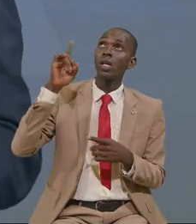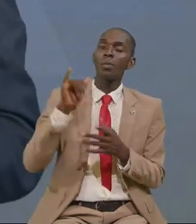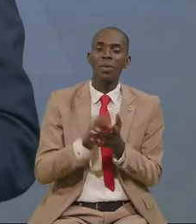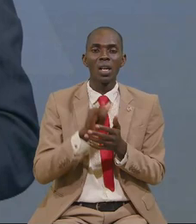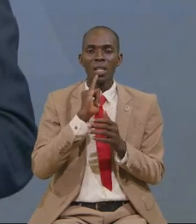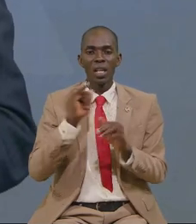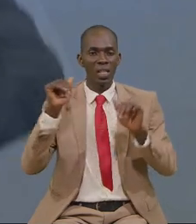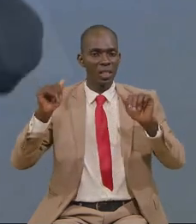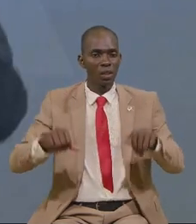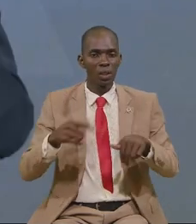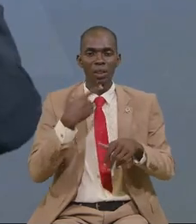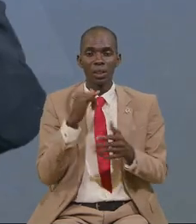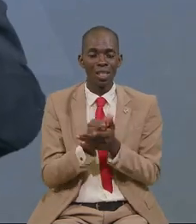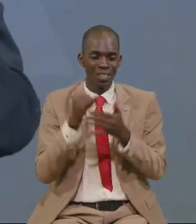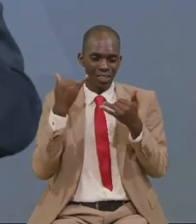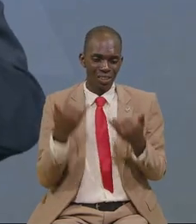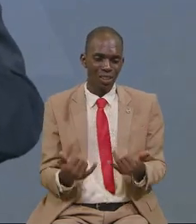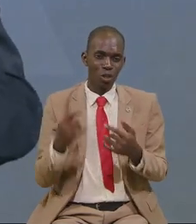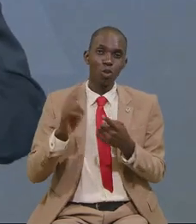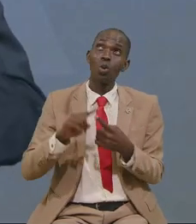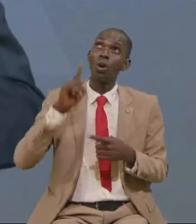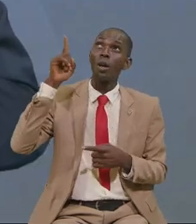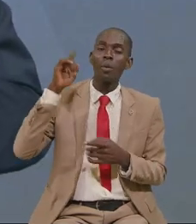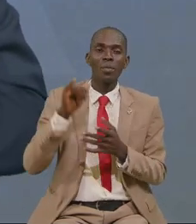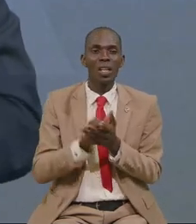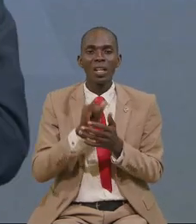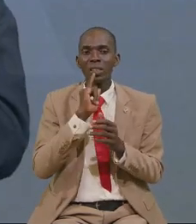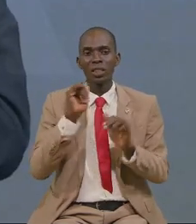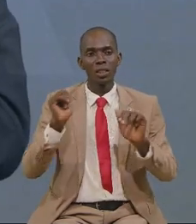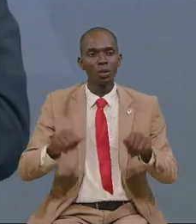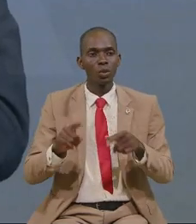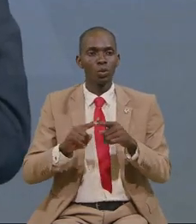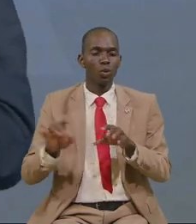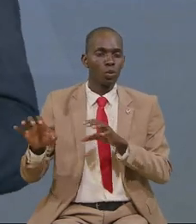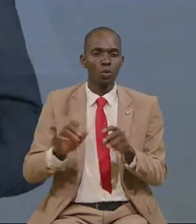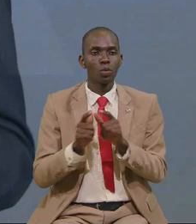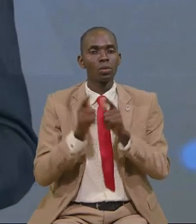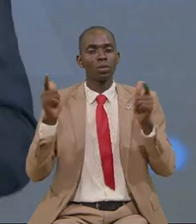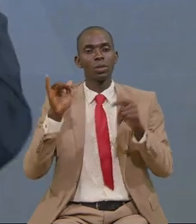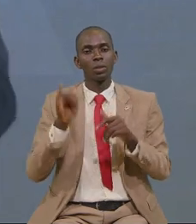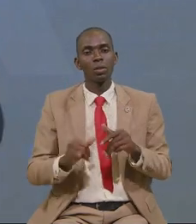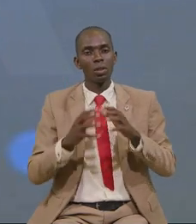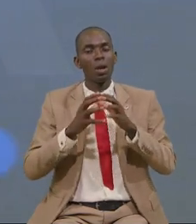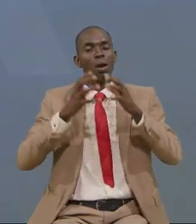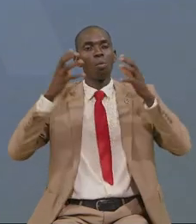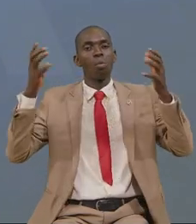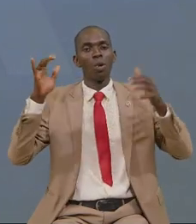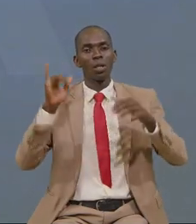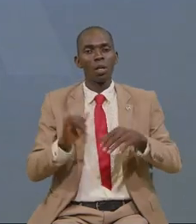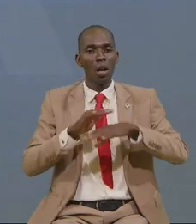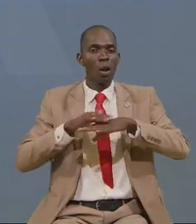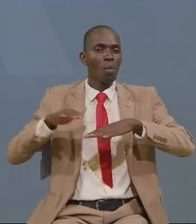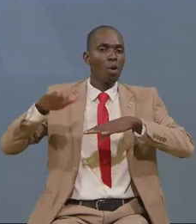now unto him that is able to do exceeding abundantly